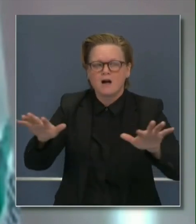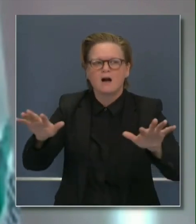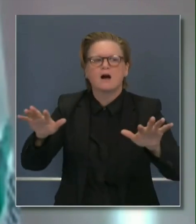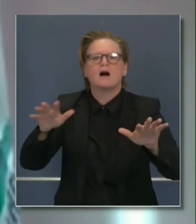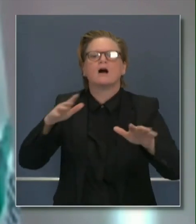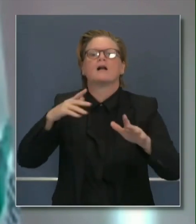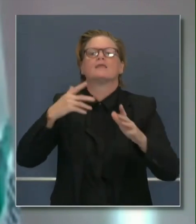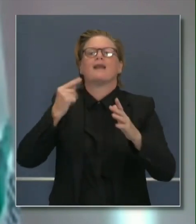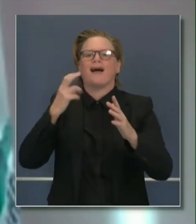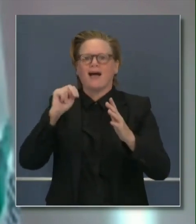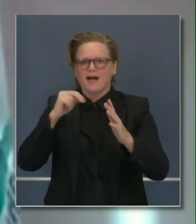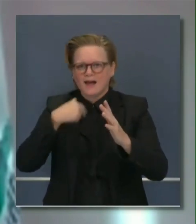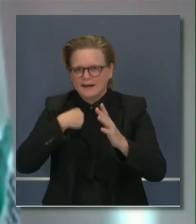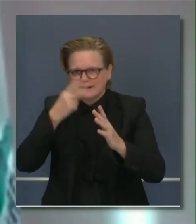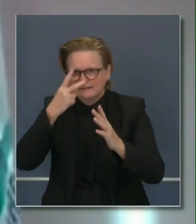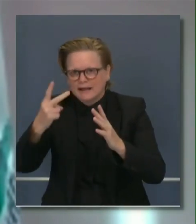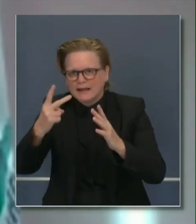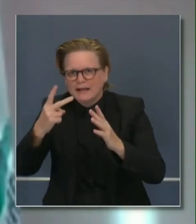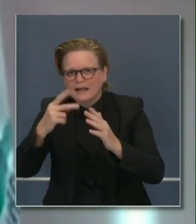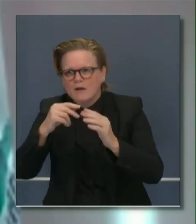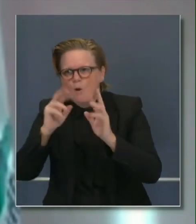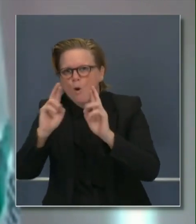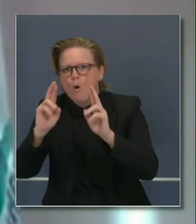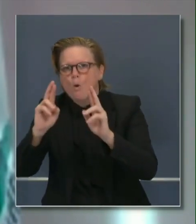and getting that job done and done well.